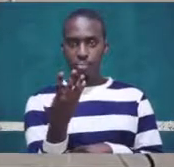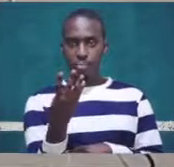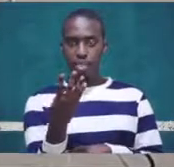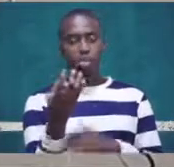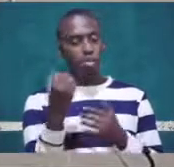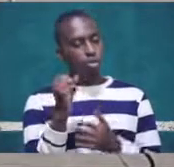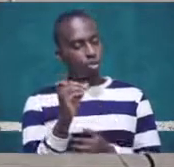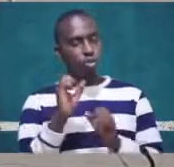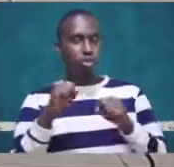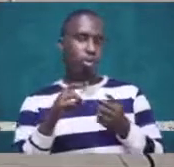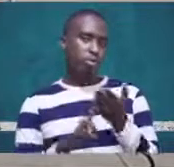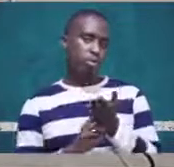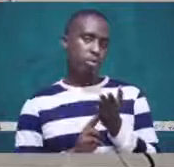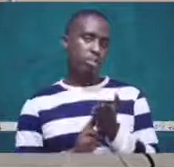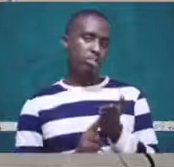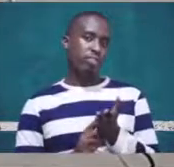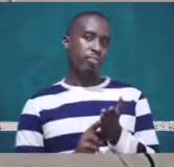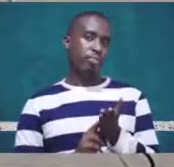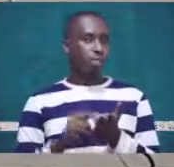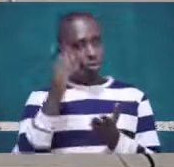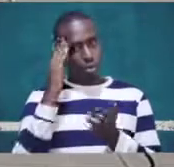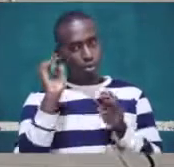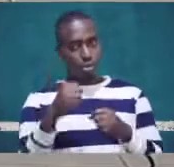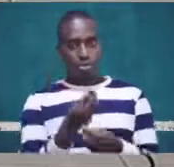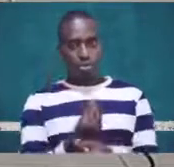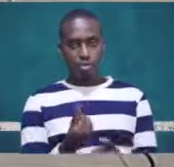So we can apply them to solve,